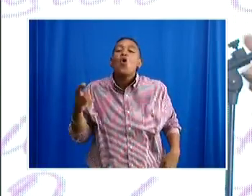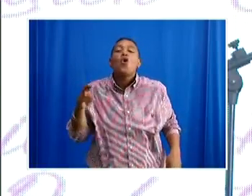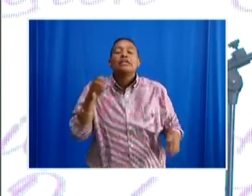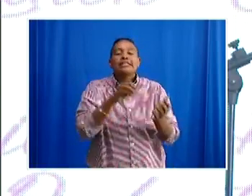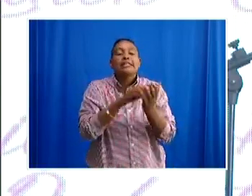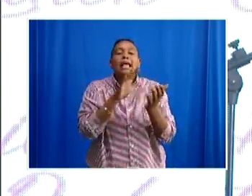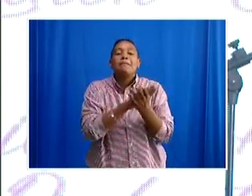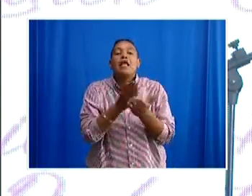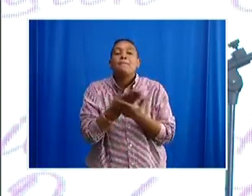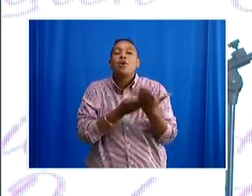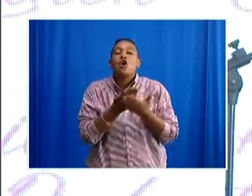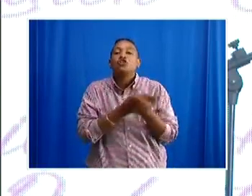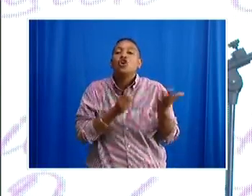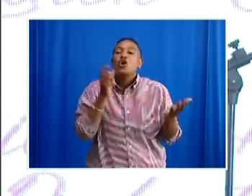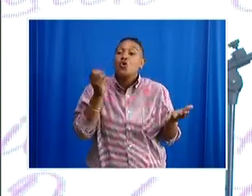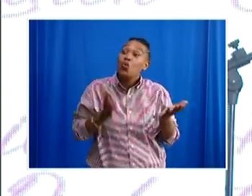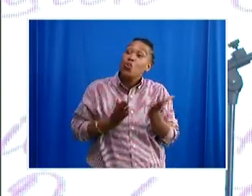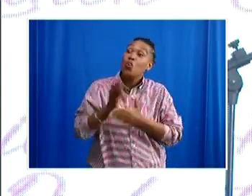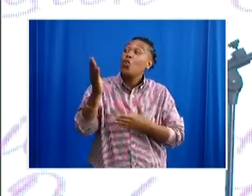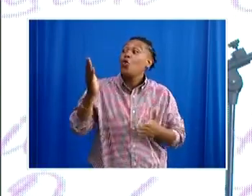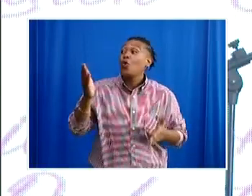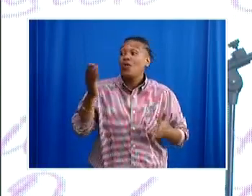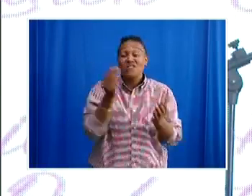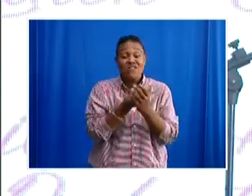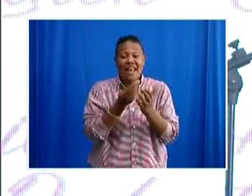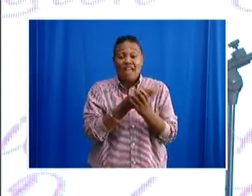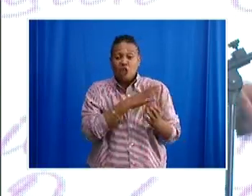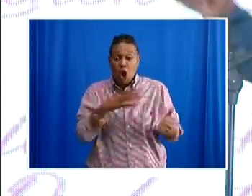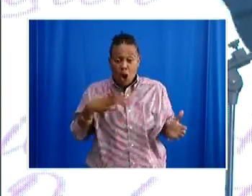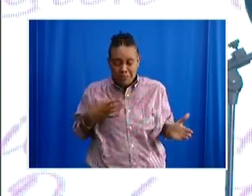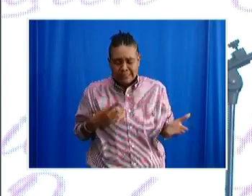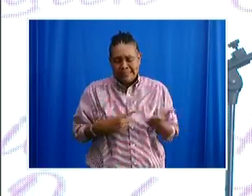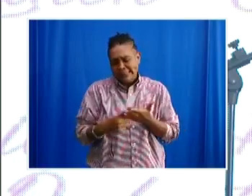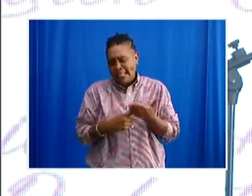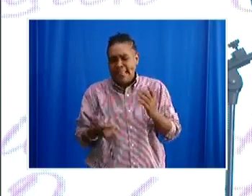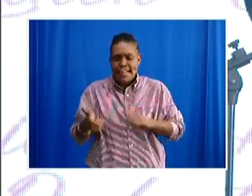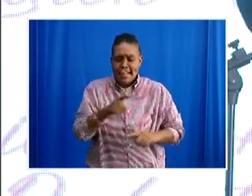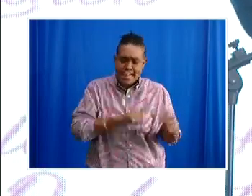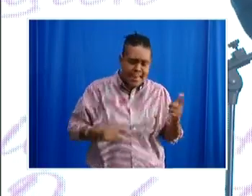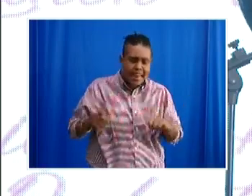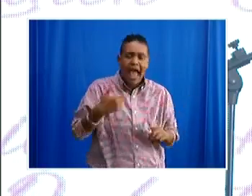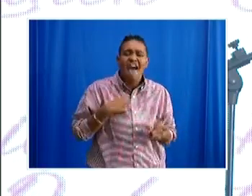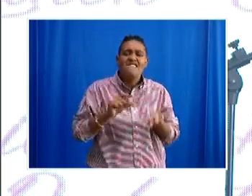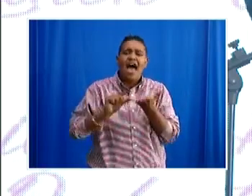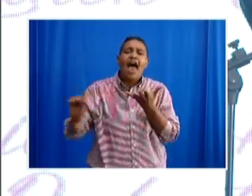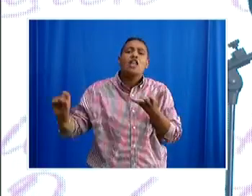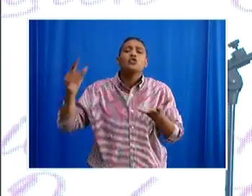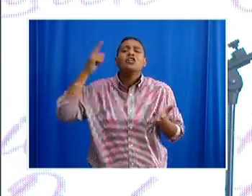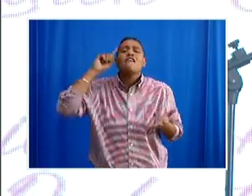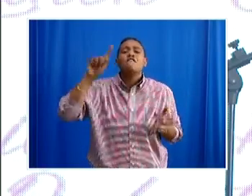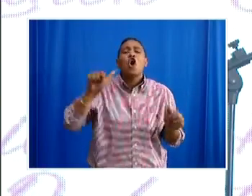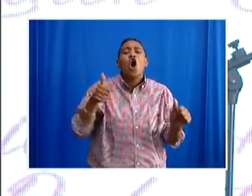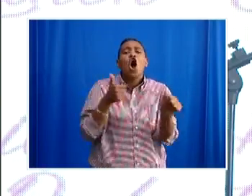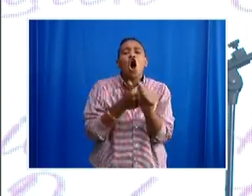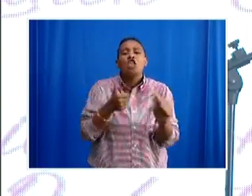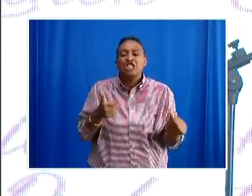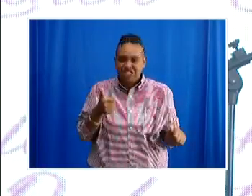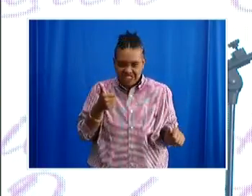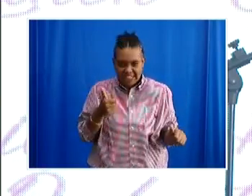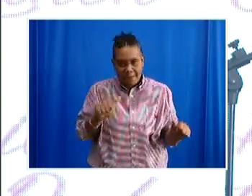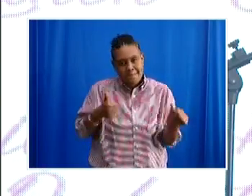tables a budget that goes through Standing Finance Committee of Parliament that has an allocation towards contingencies for that